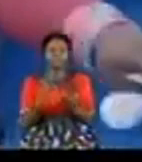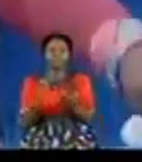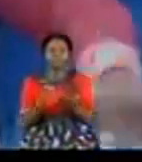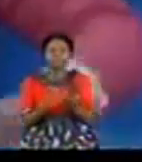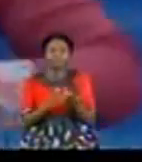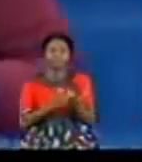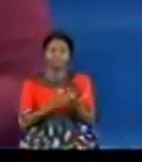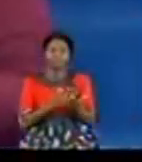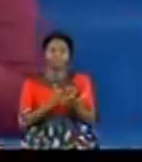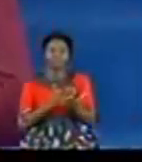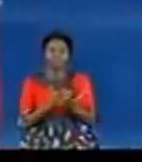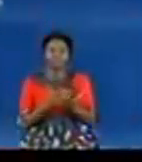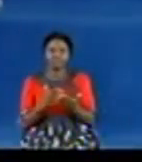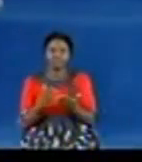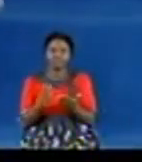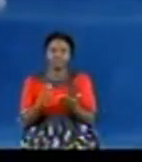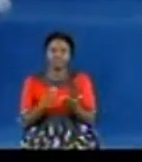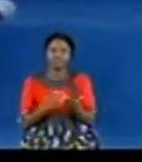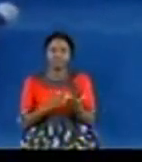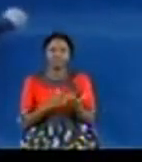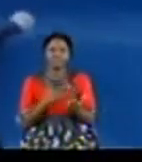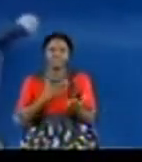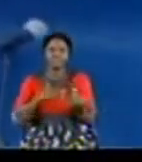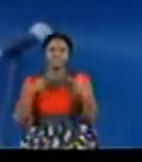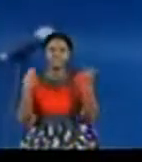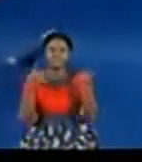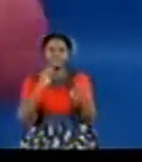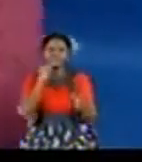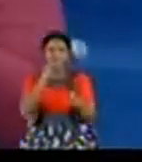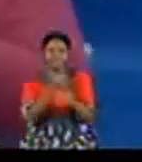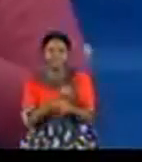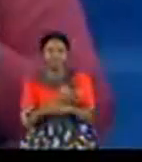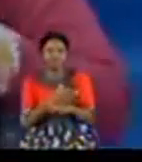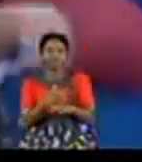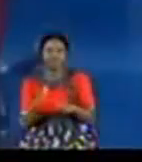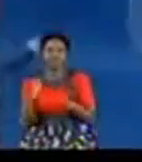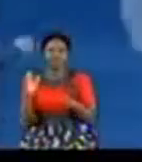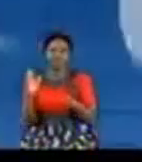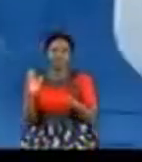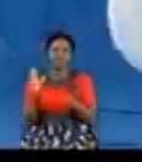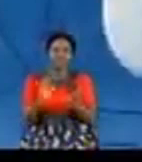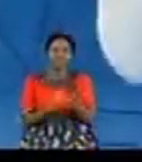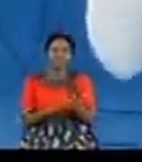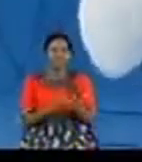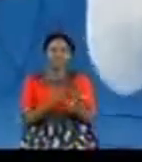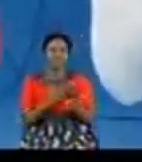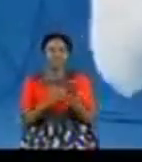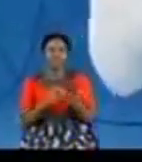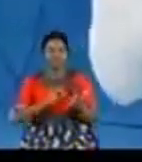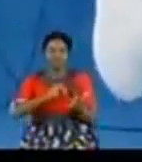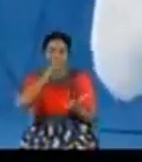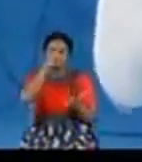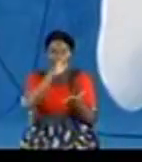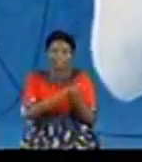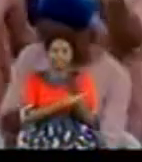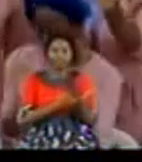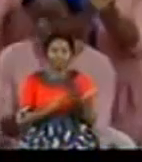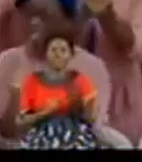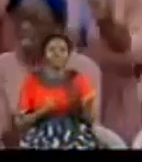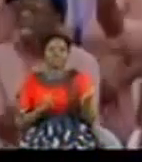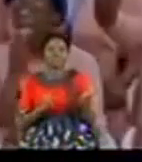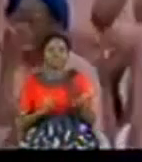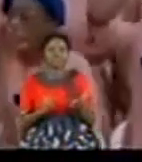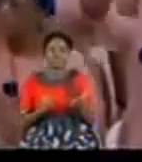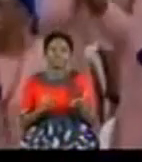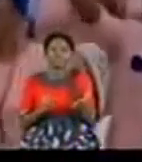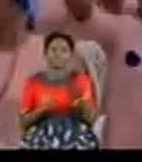taking away my is I believe do you